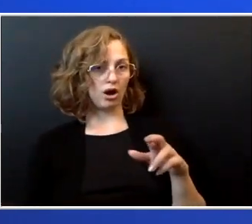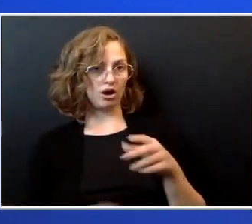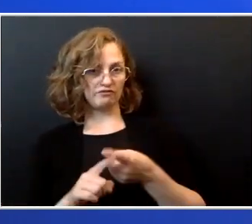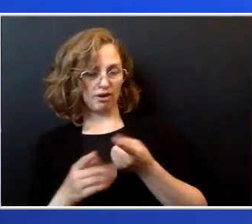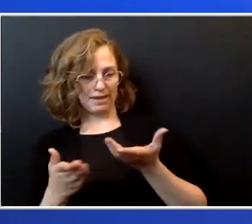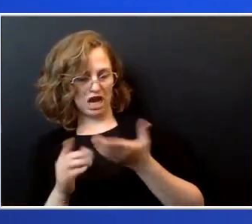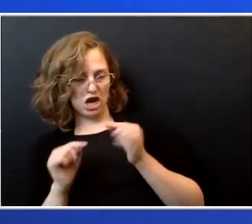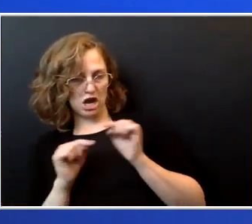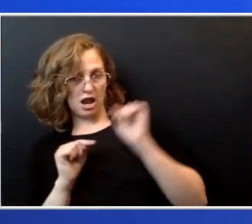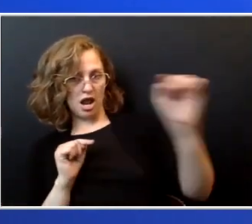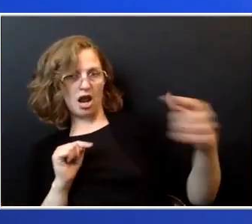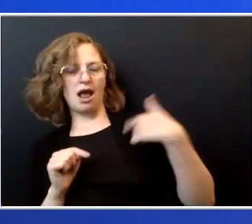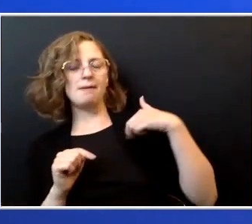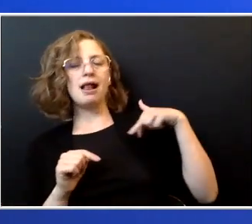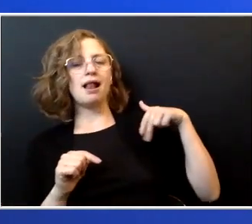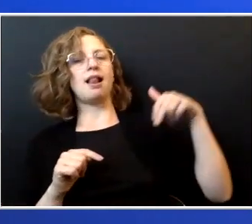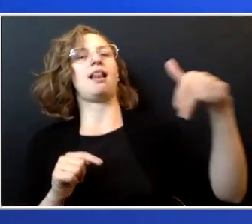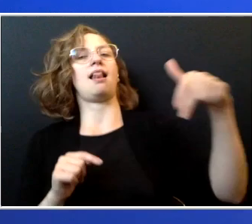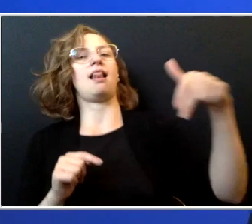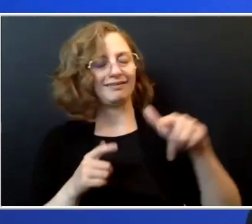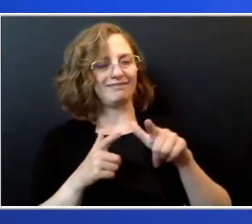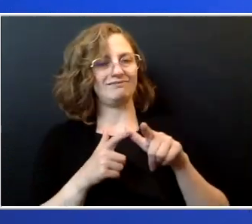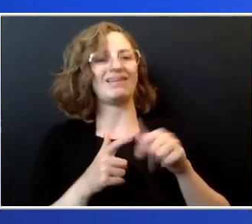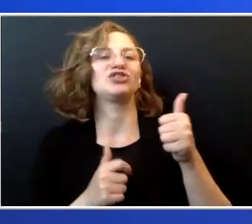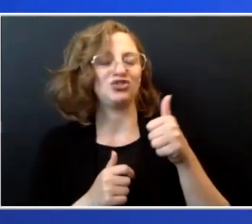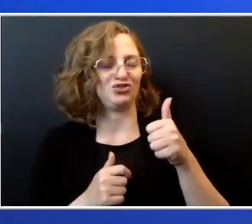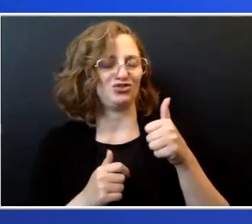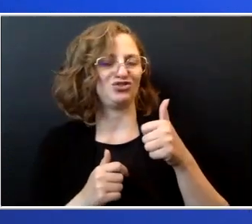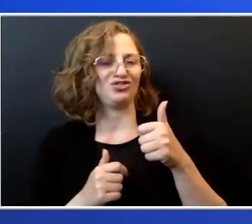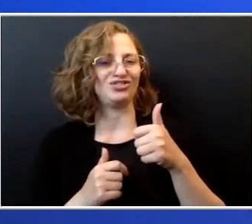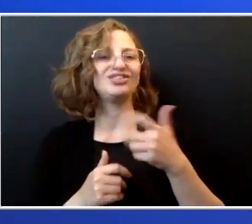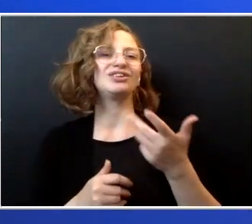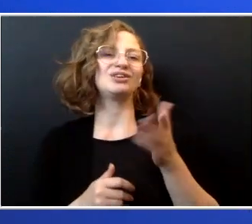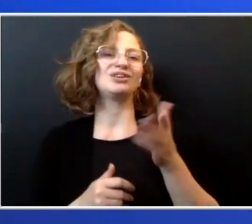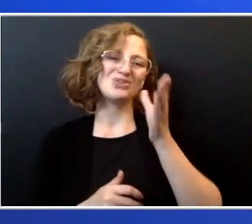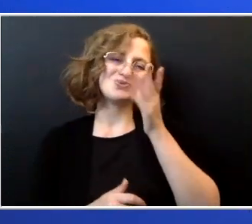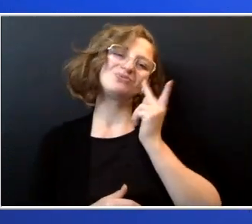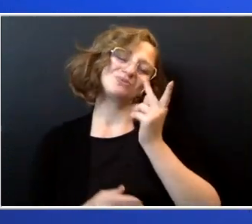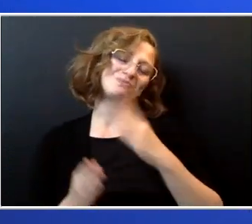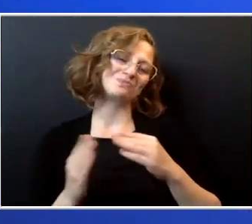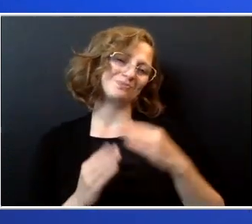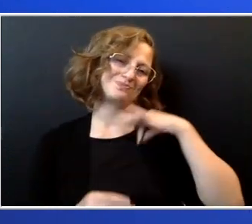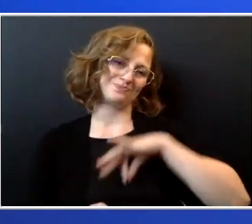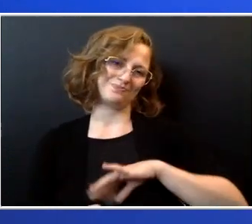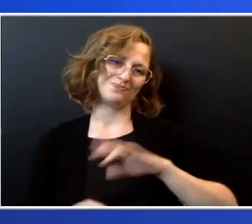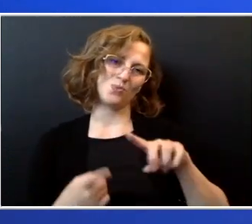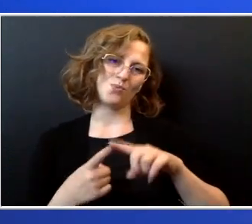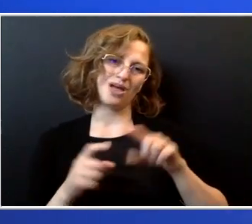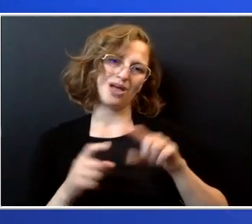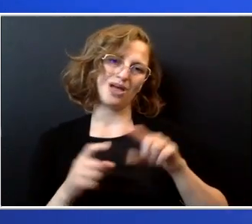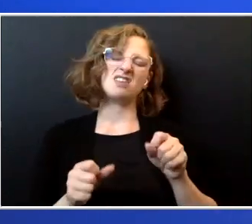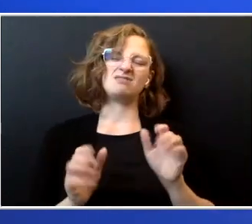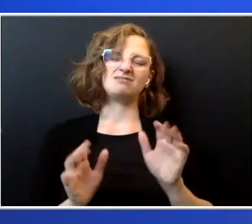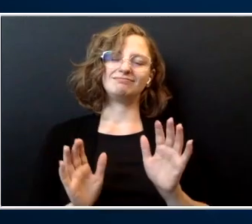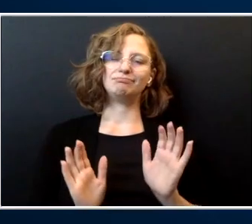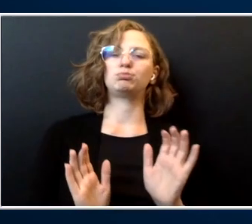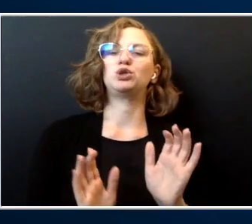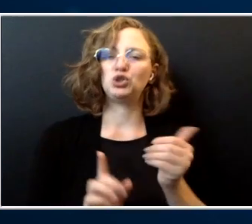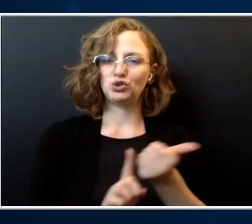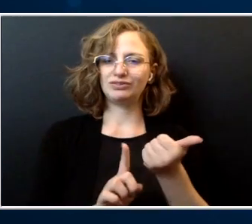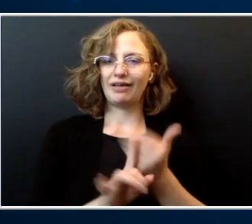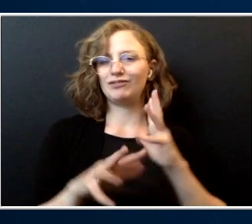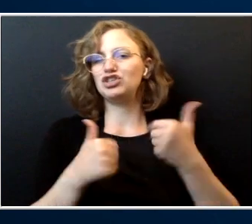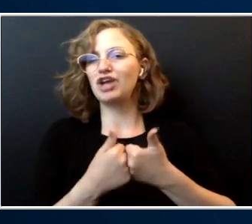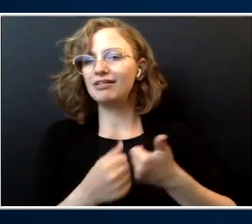little faster. I'm just going to push a little harder. You're likely going to see more benefits whenever you can try to give yourself that little bit of a challenge. All right, I love